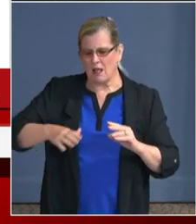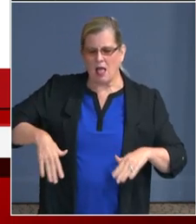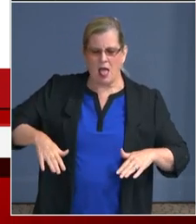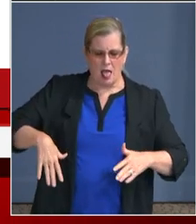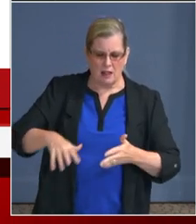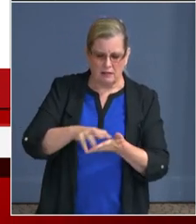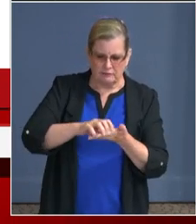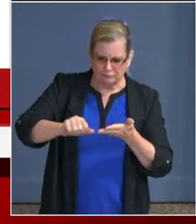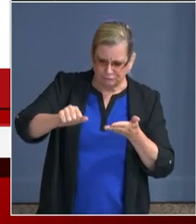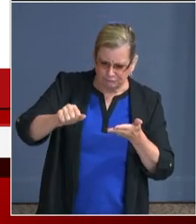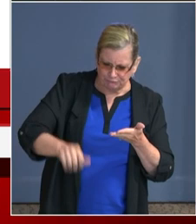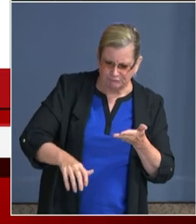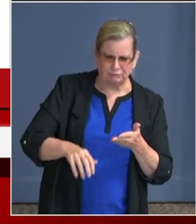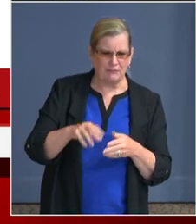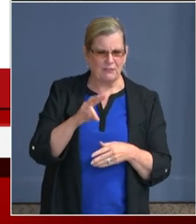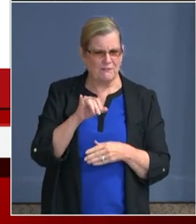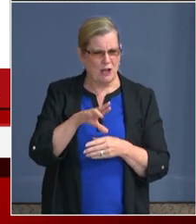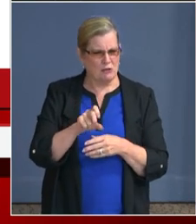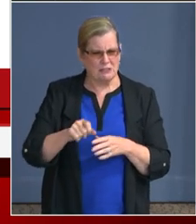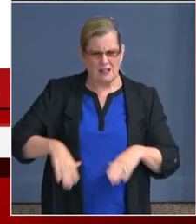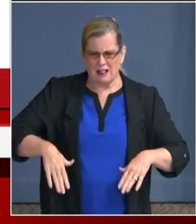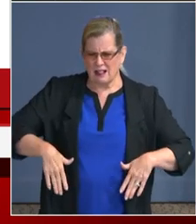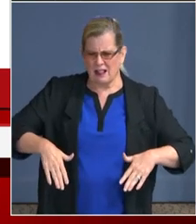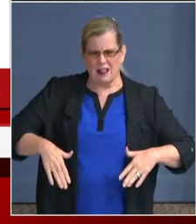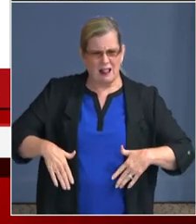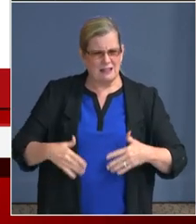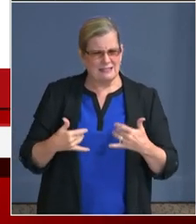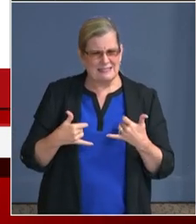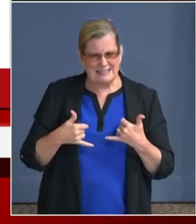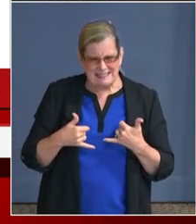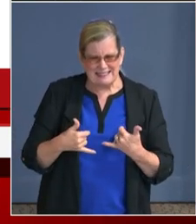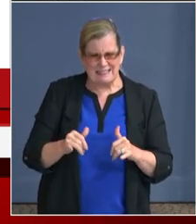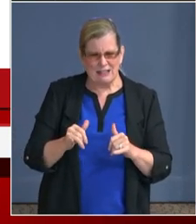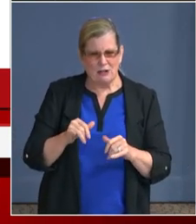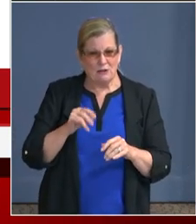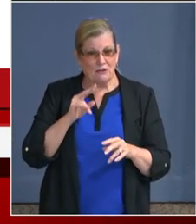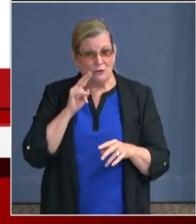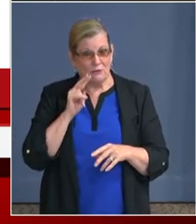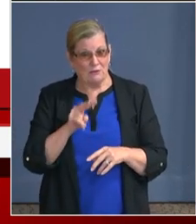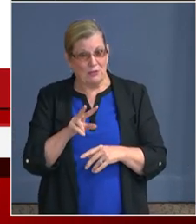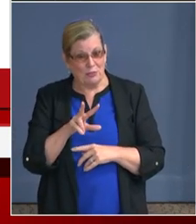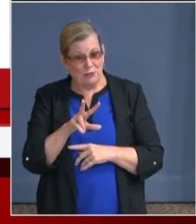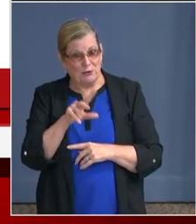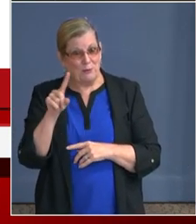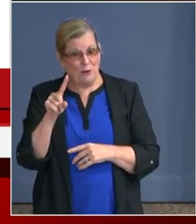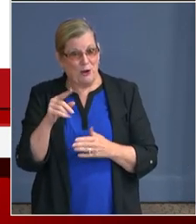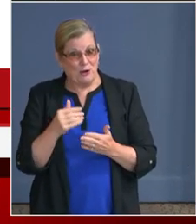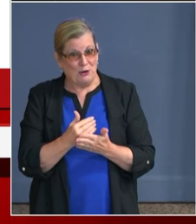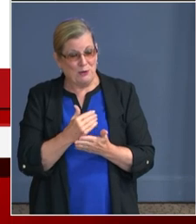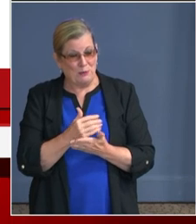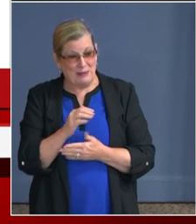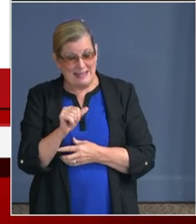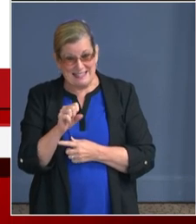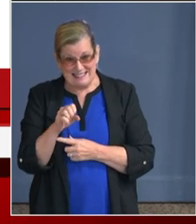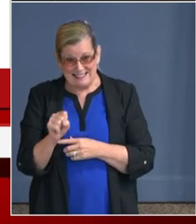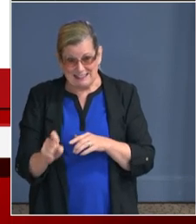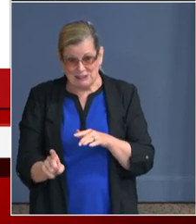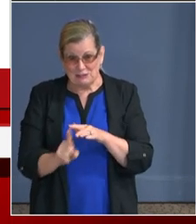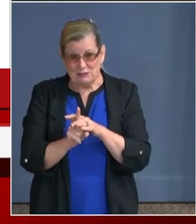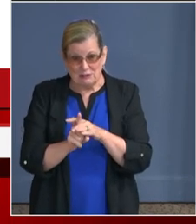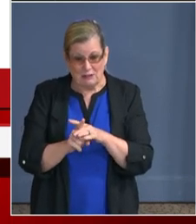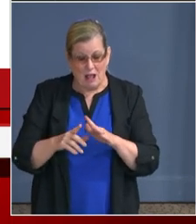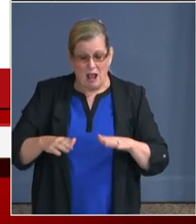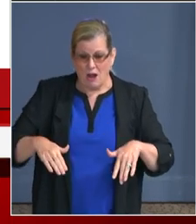cases each day. Today, we reported 31 new cases. And as long as there's no cure or